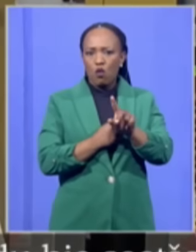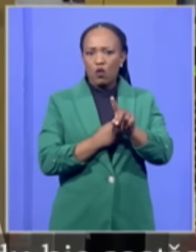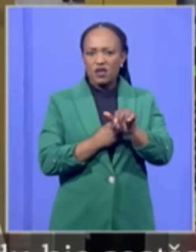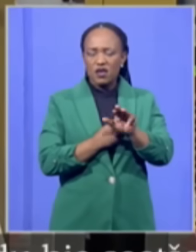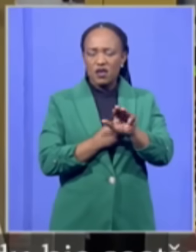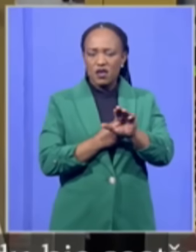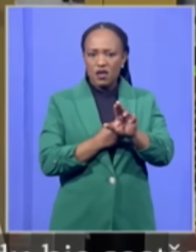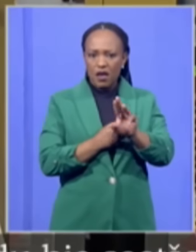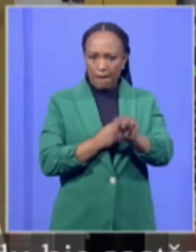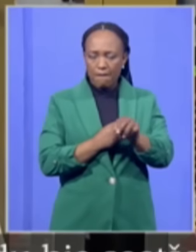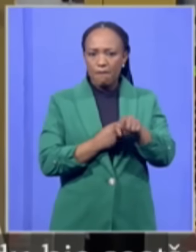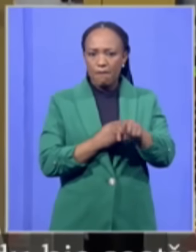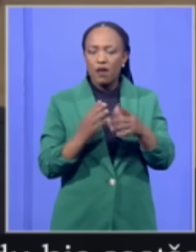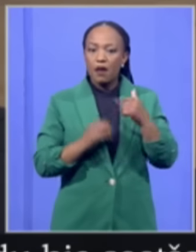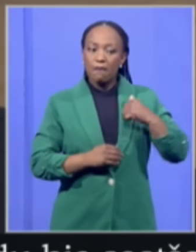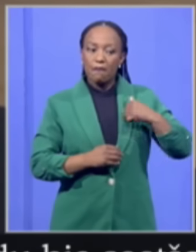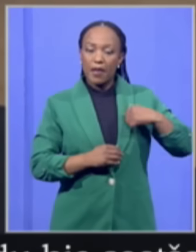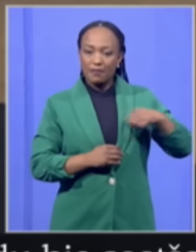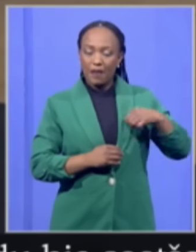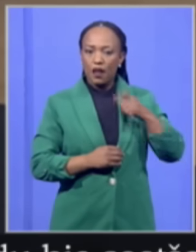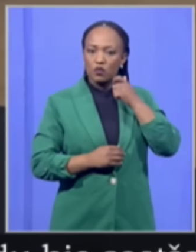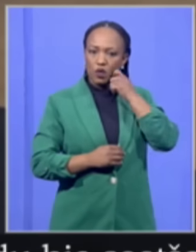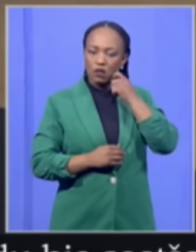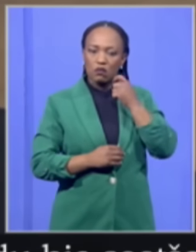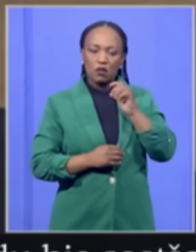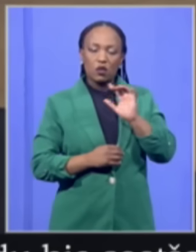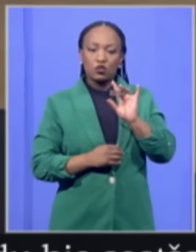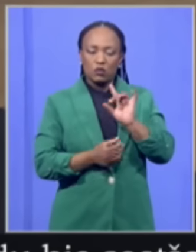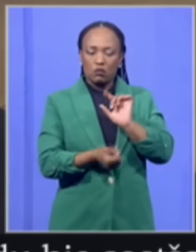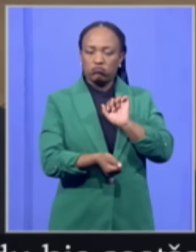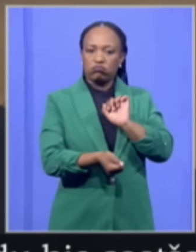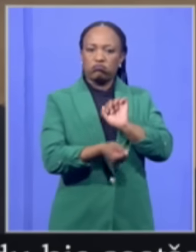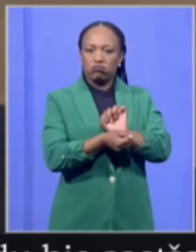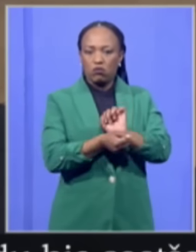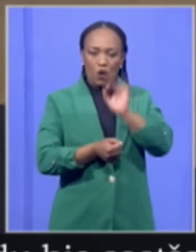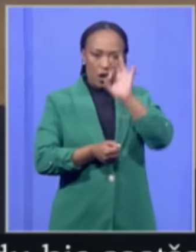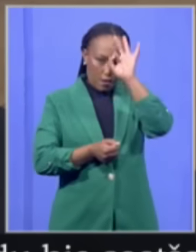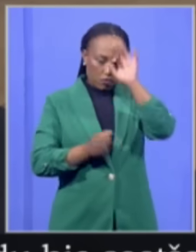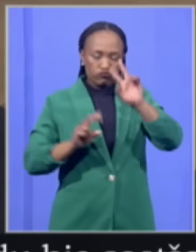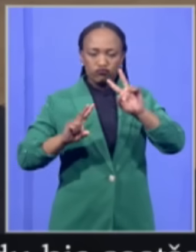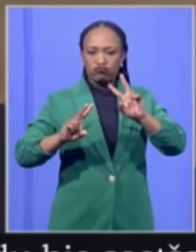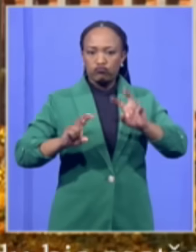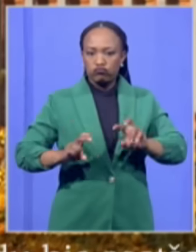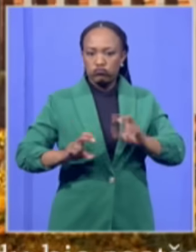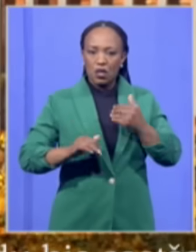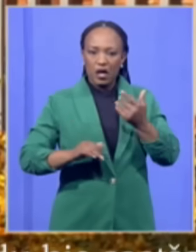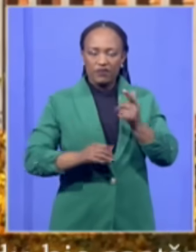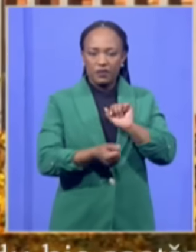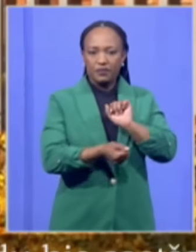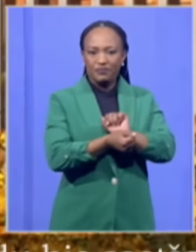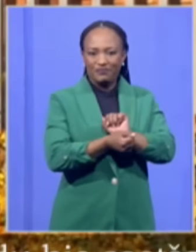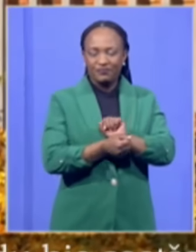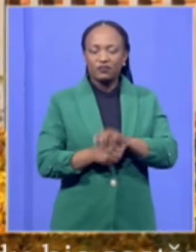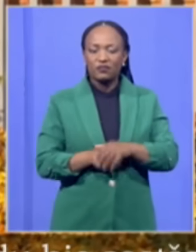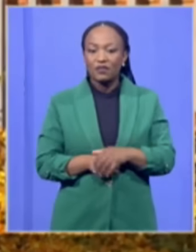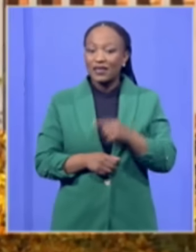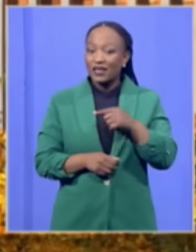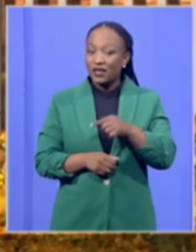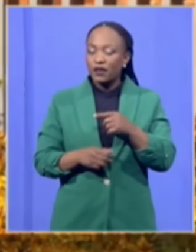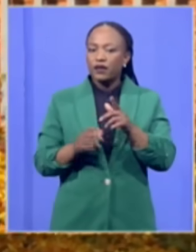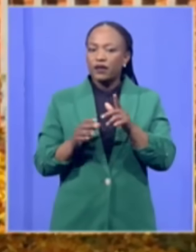bašomi ba masepala mogolo wa Tshwane ba swerwe ka labobedi morago ga dinyakišišo tša maphodisa. It's an ongoing investigation.